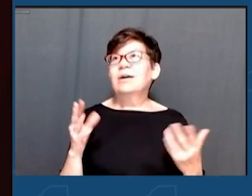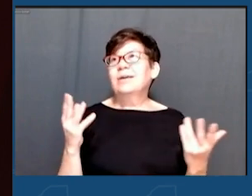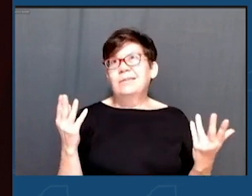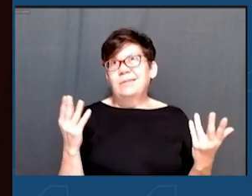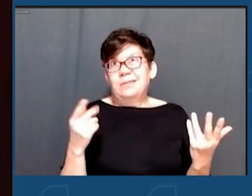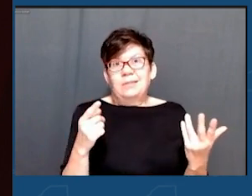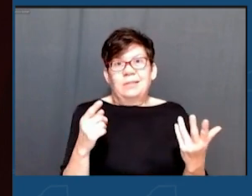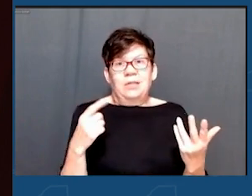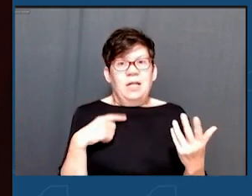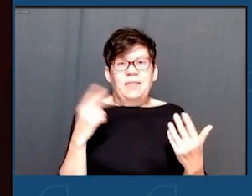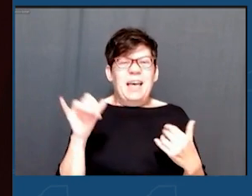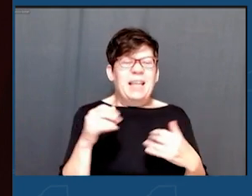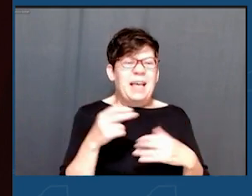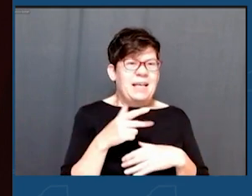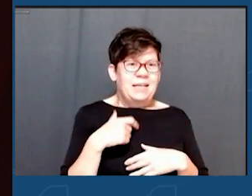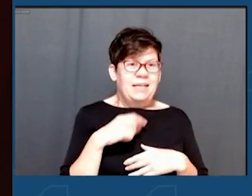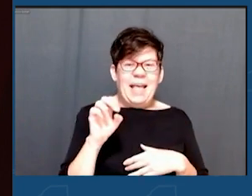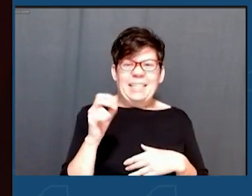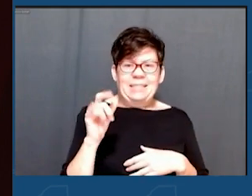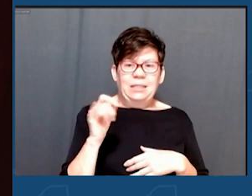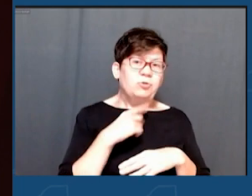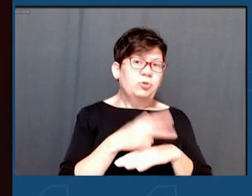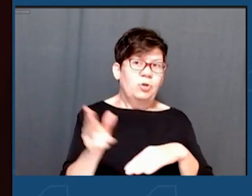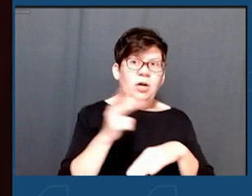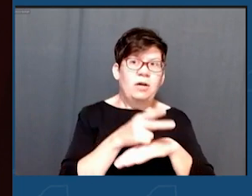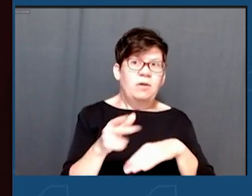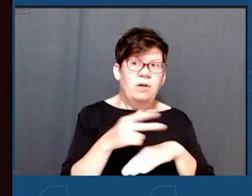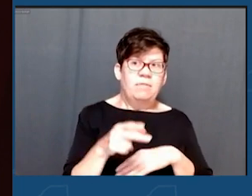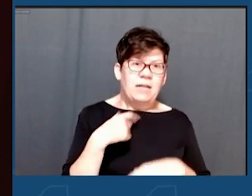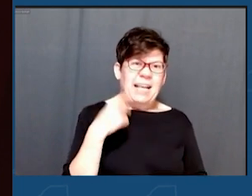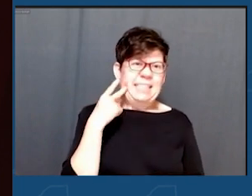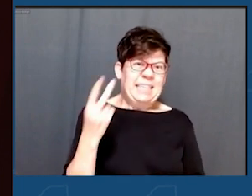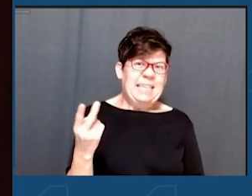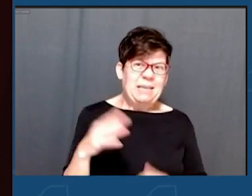all the time, it's like, oh my gosh, that is ugly.